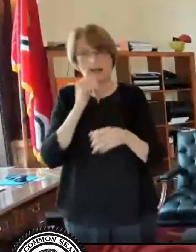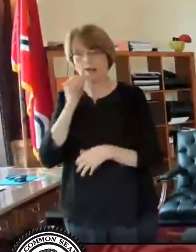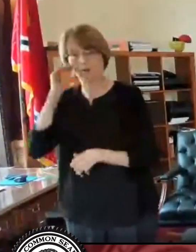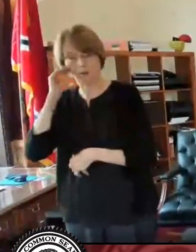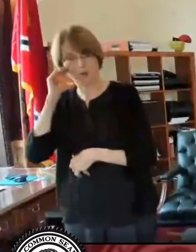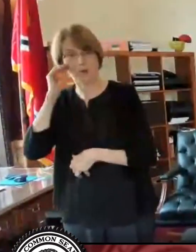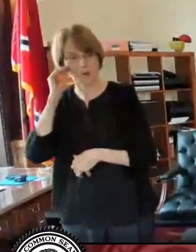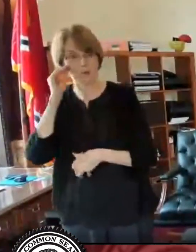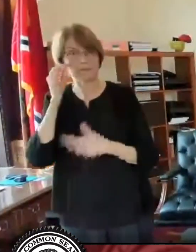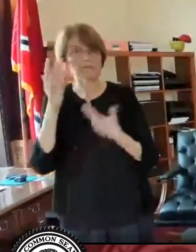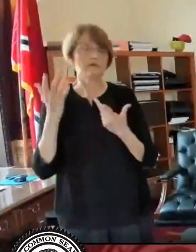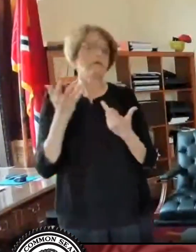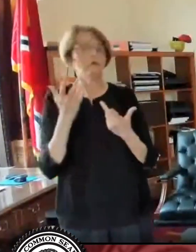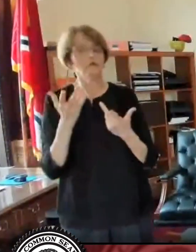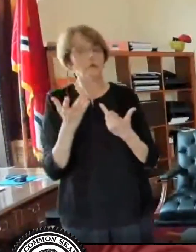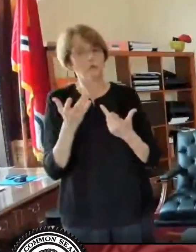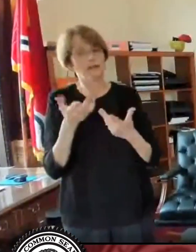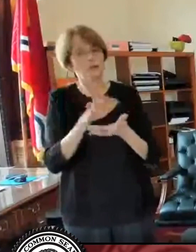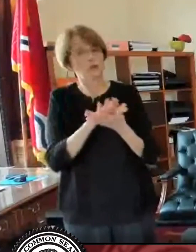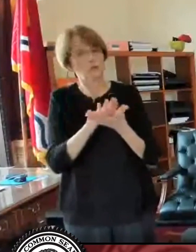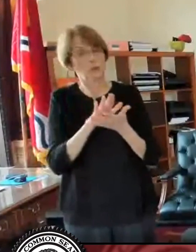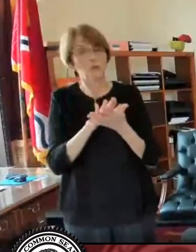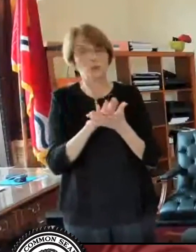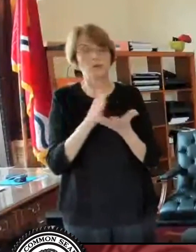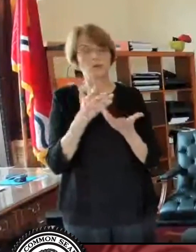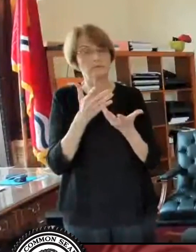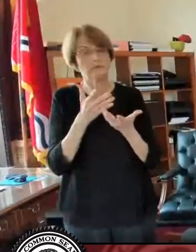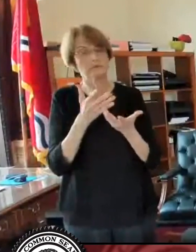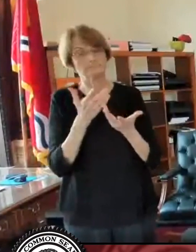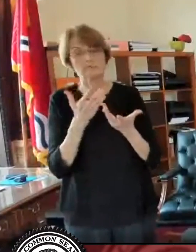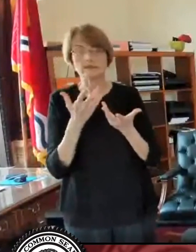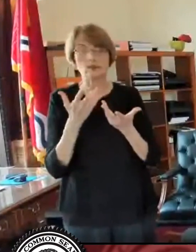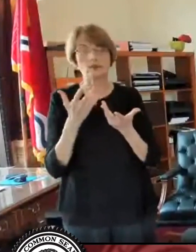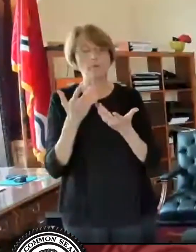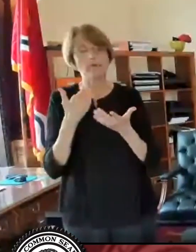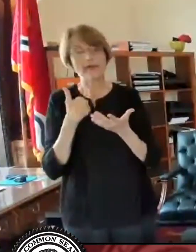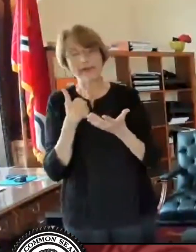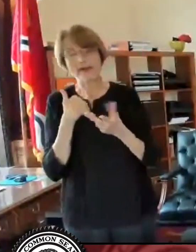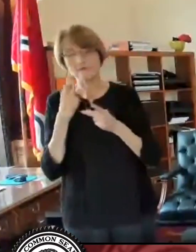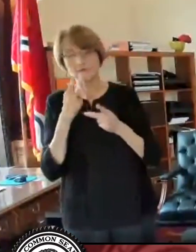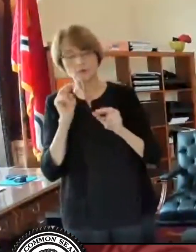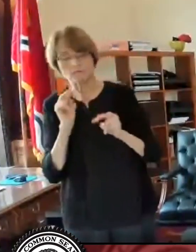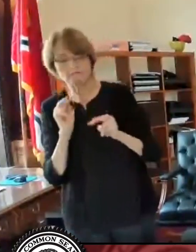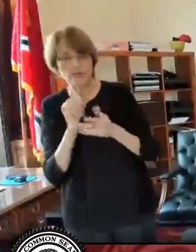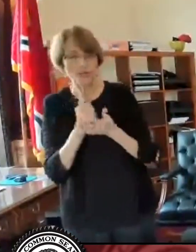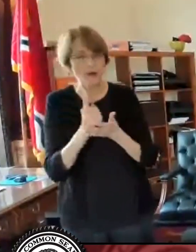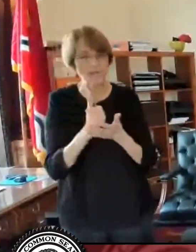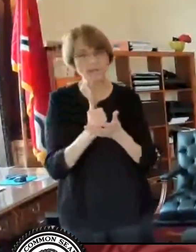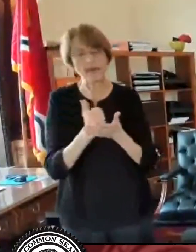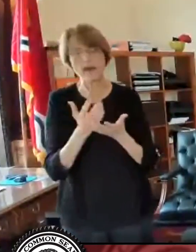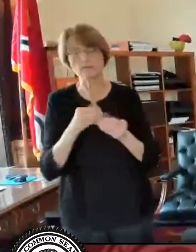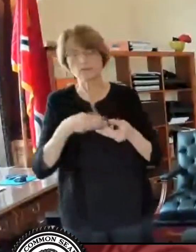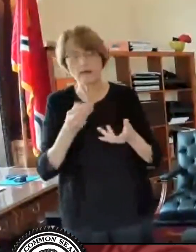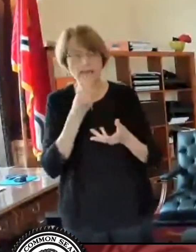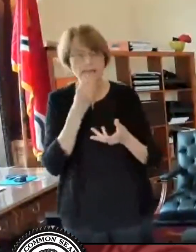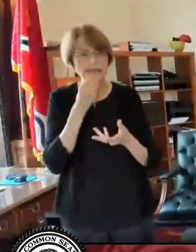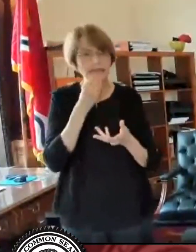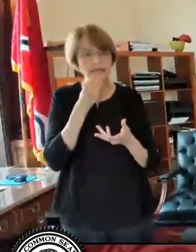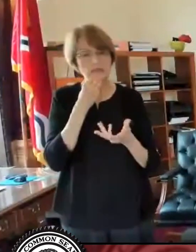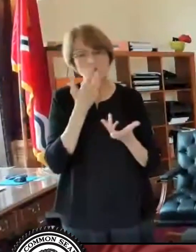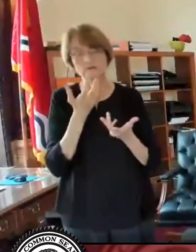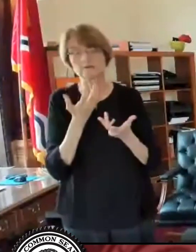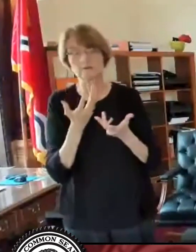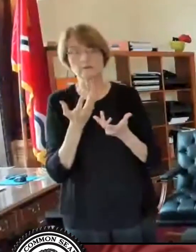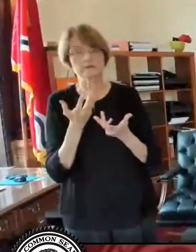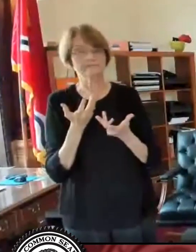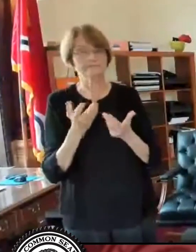they can have some supervision and meals and some help with the virtual